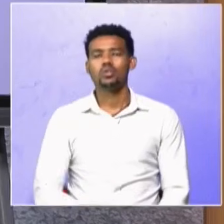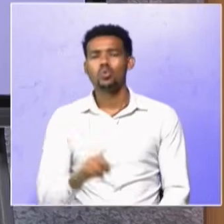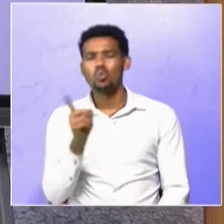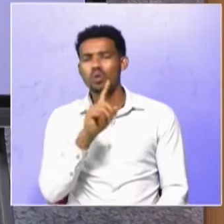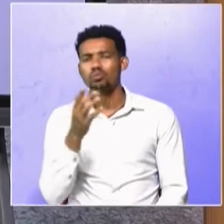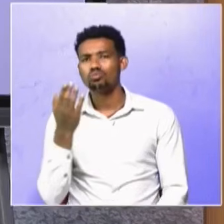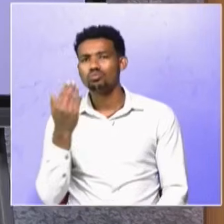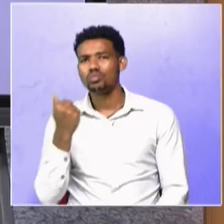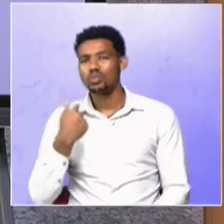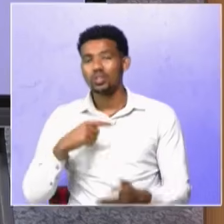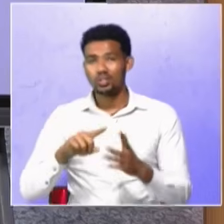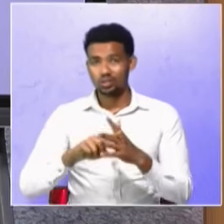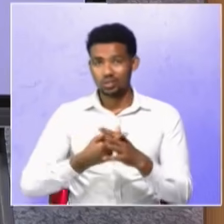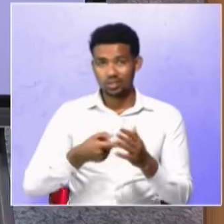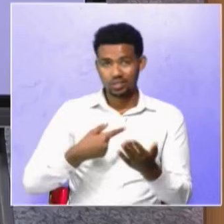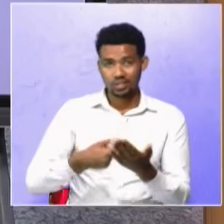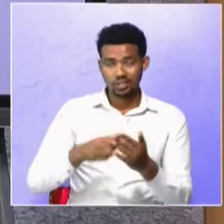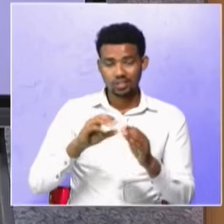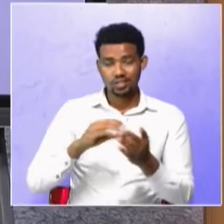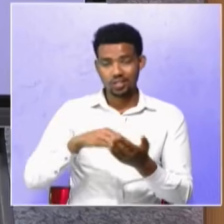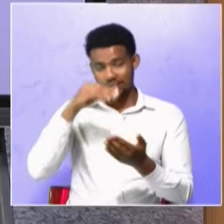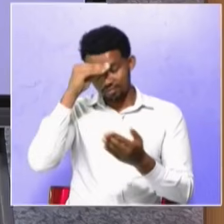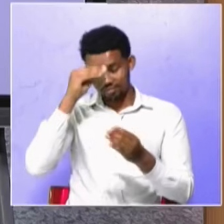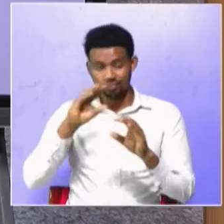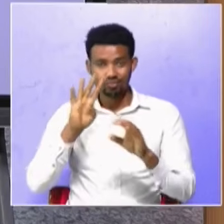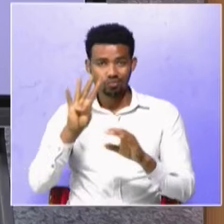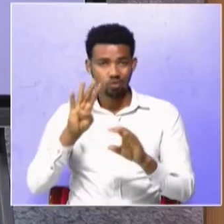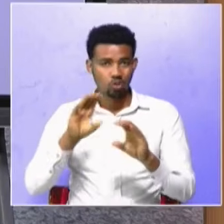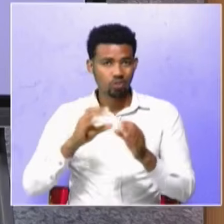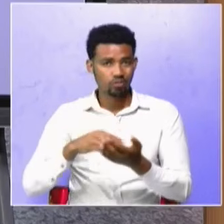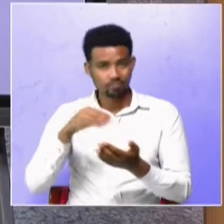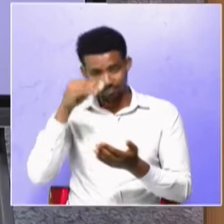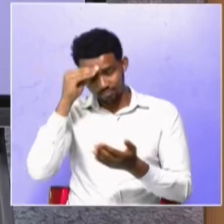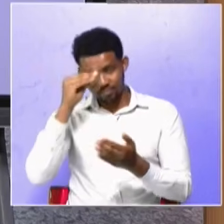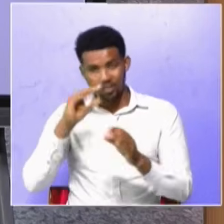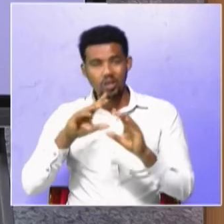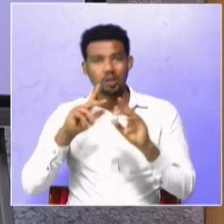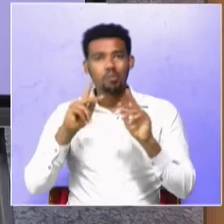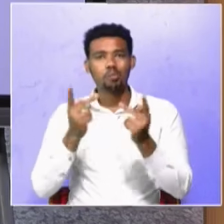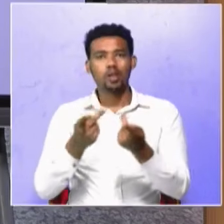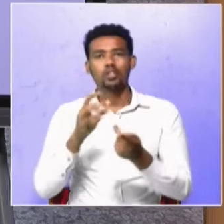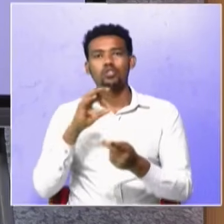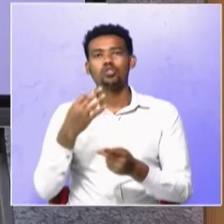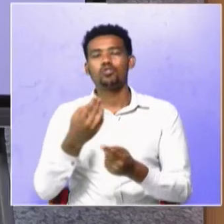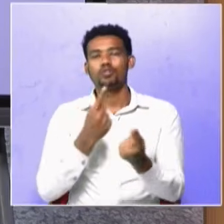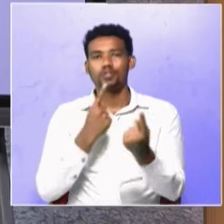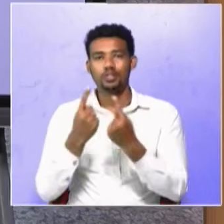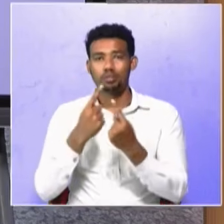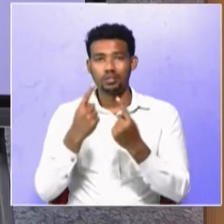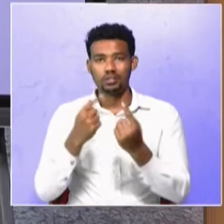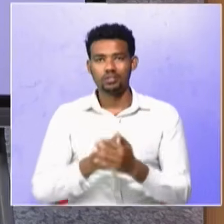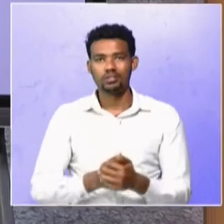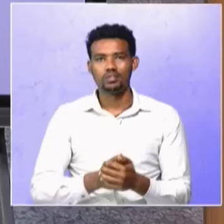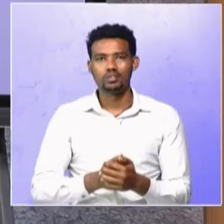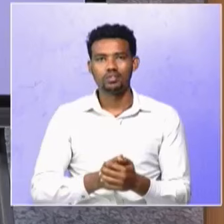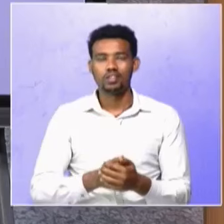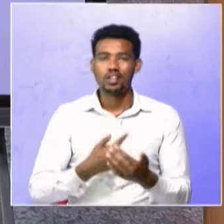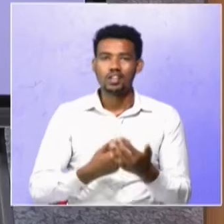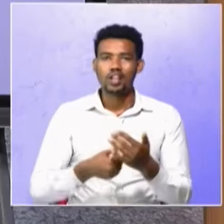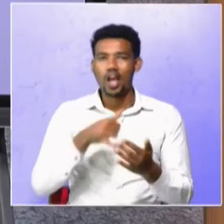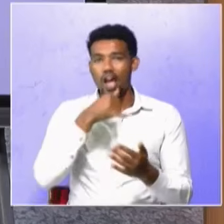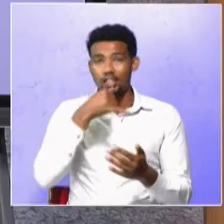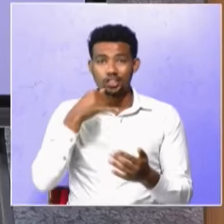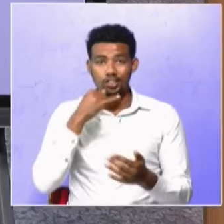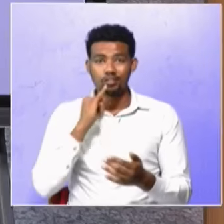When we start this grade 4 lesson, we will learn about parts of speech. So here is